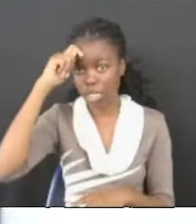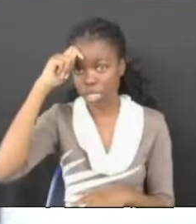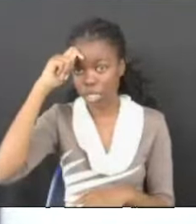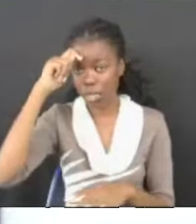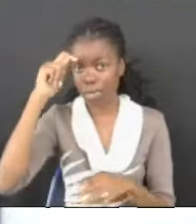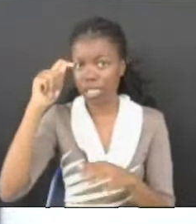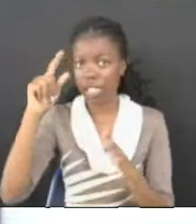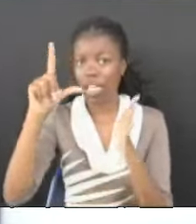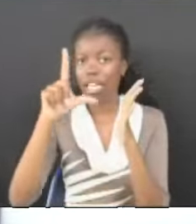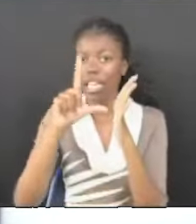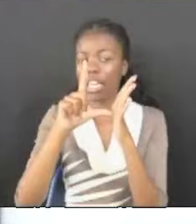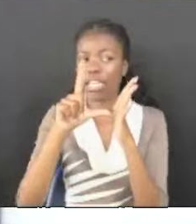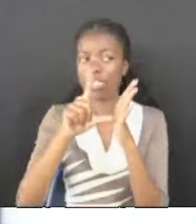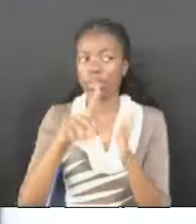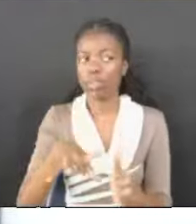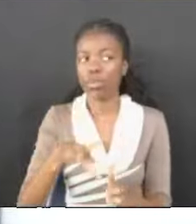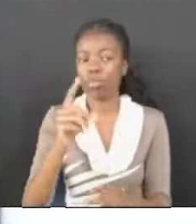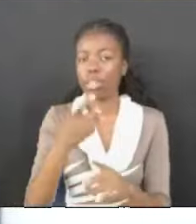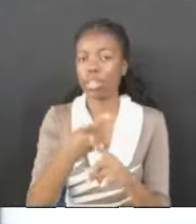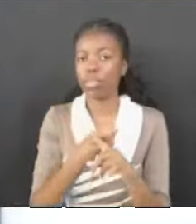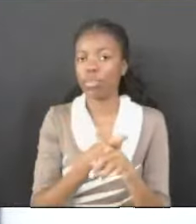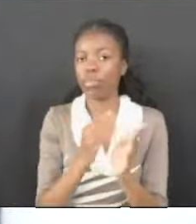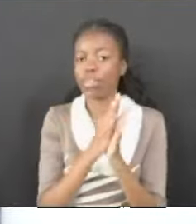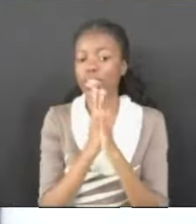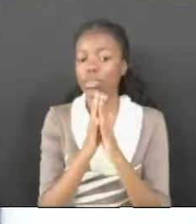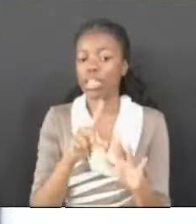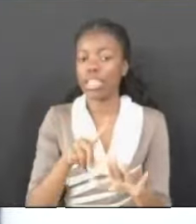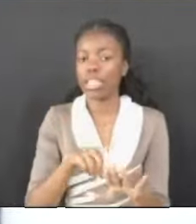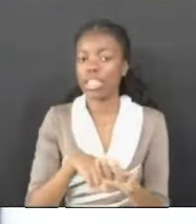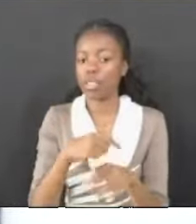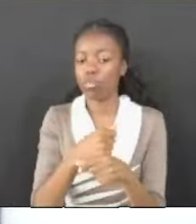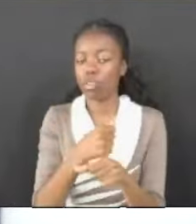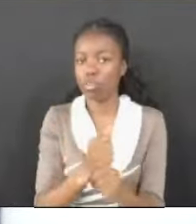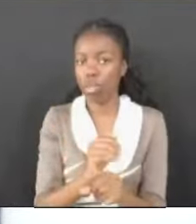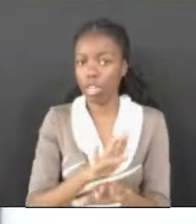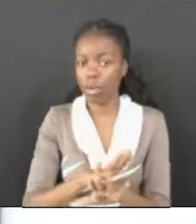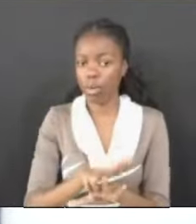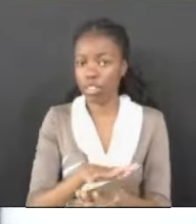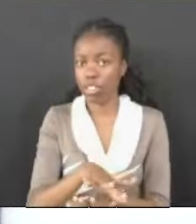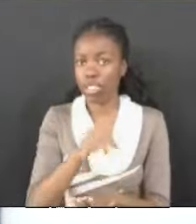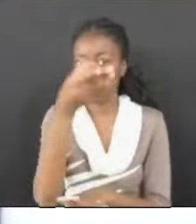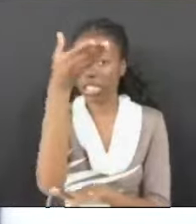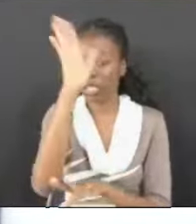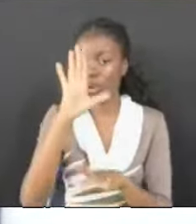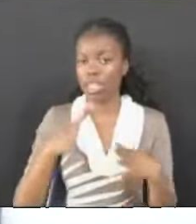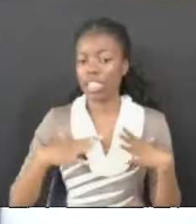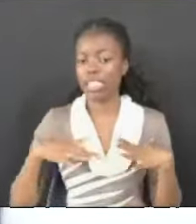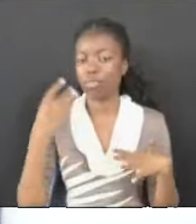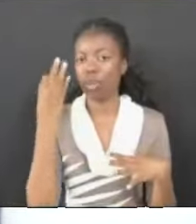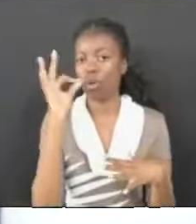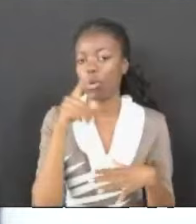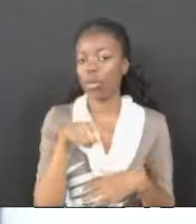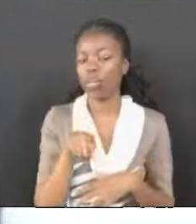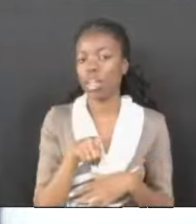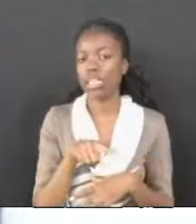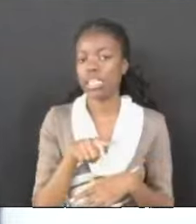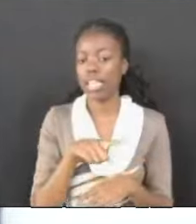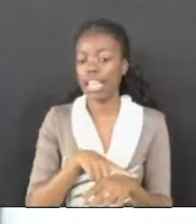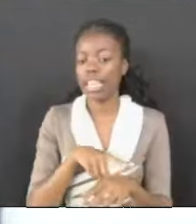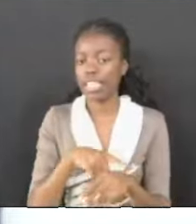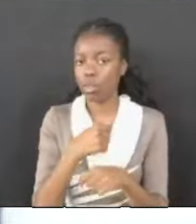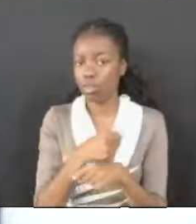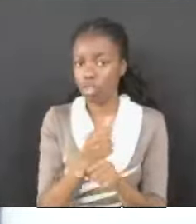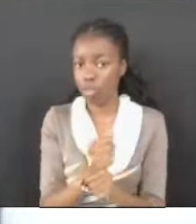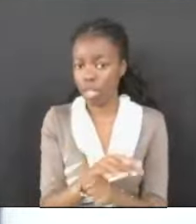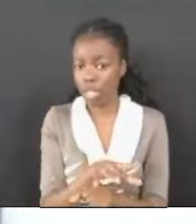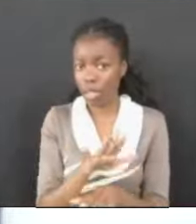story. When we make good choices, God is proud of us. When we make good choices, we look